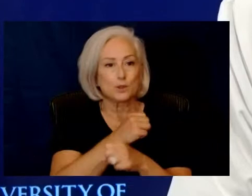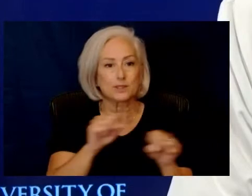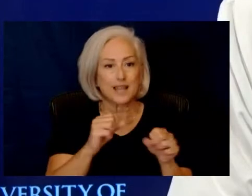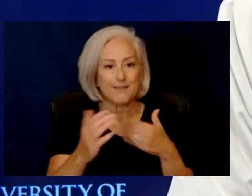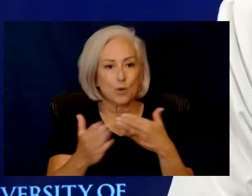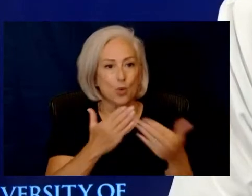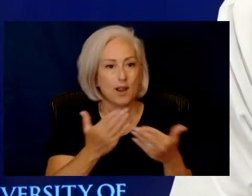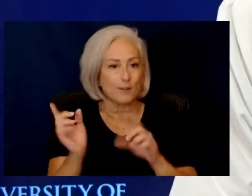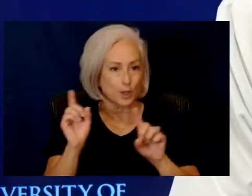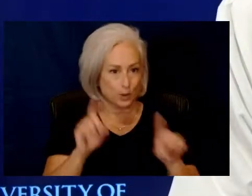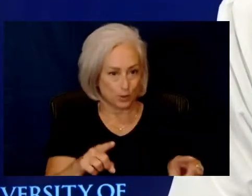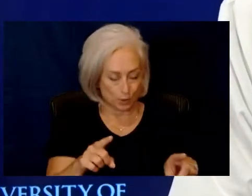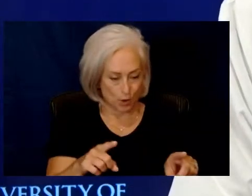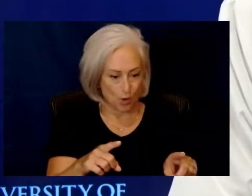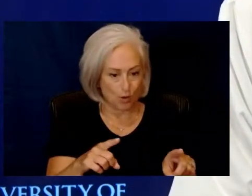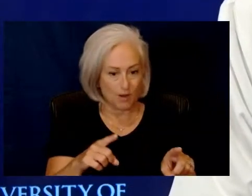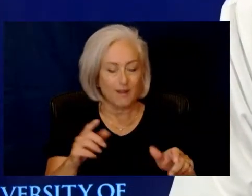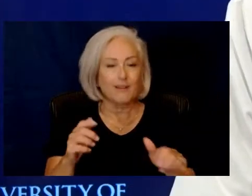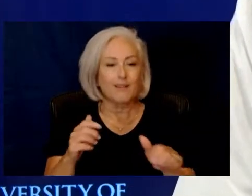the Delta or the